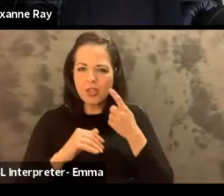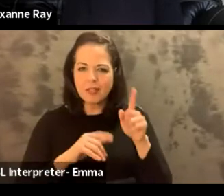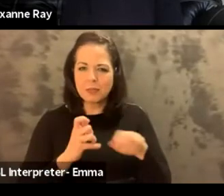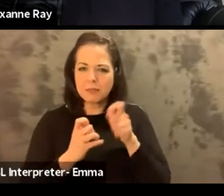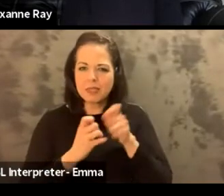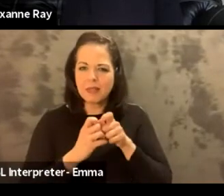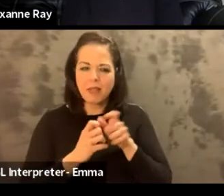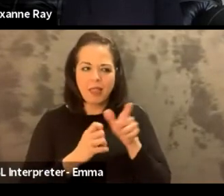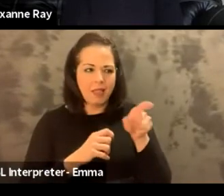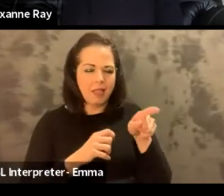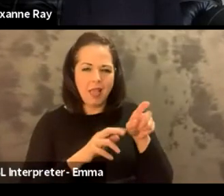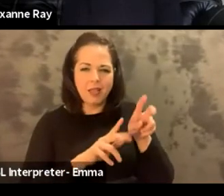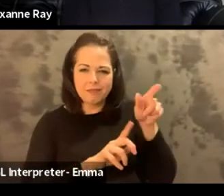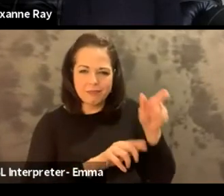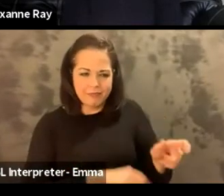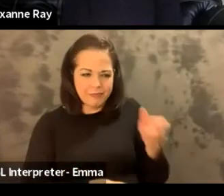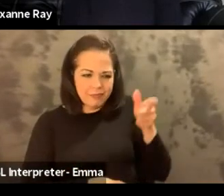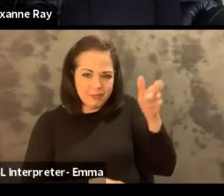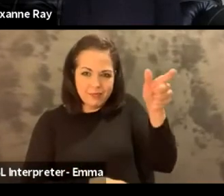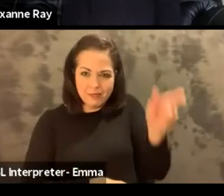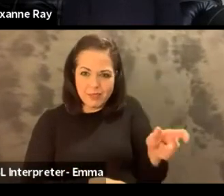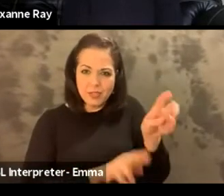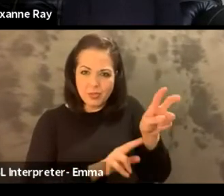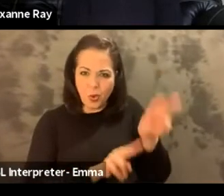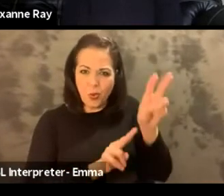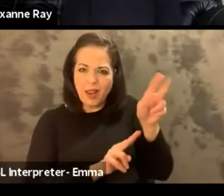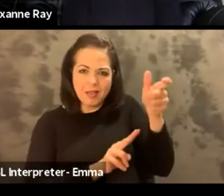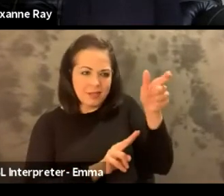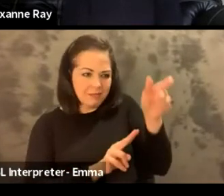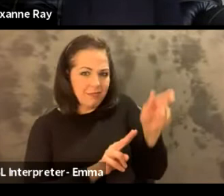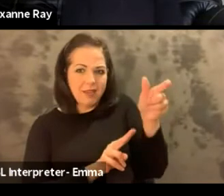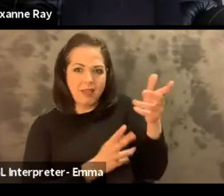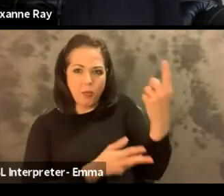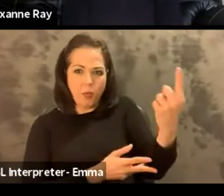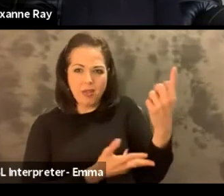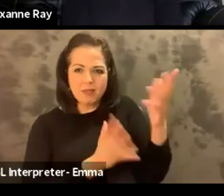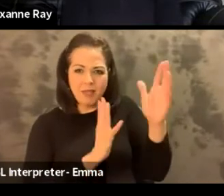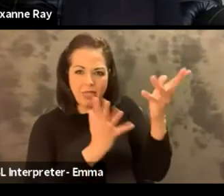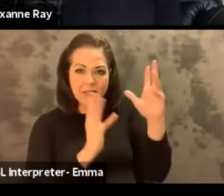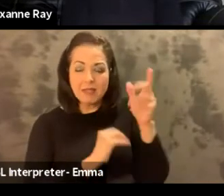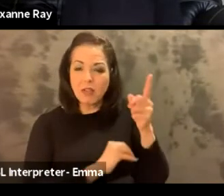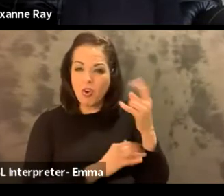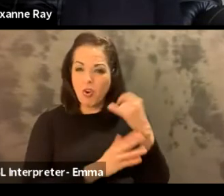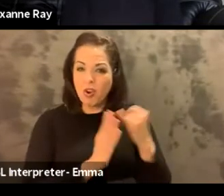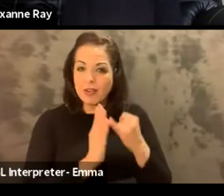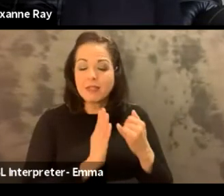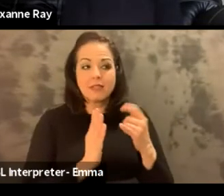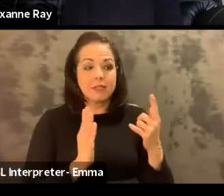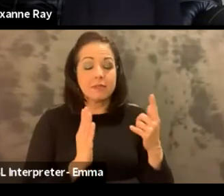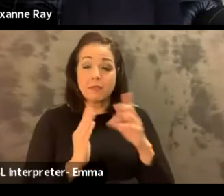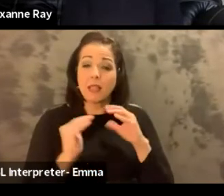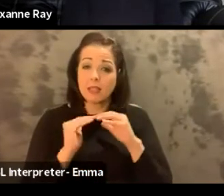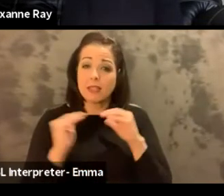people and artists, I think is equally as important.